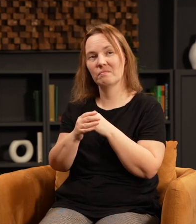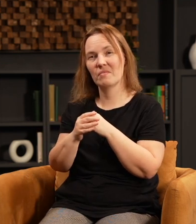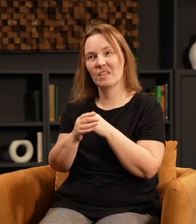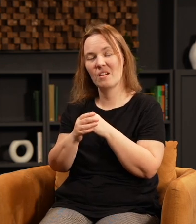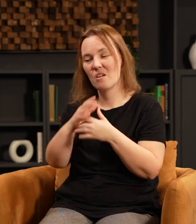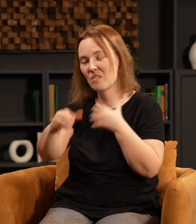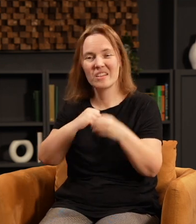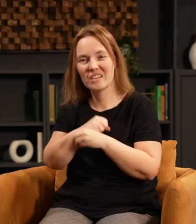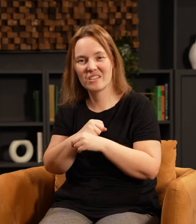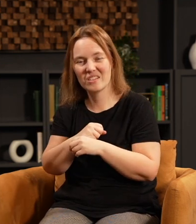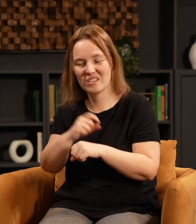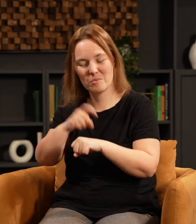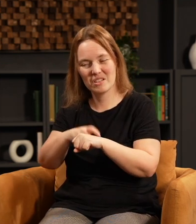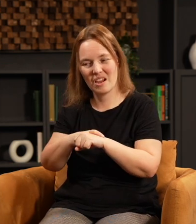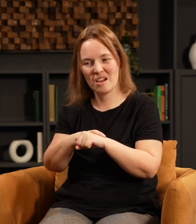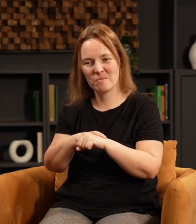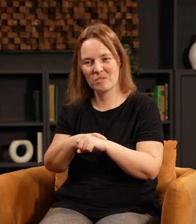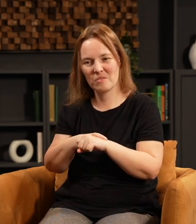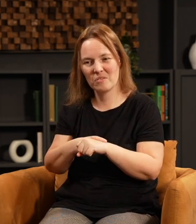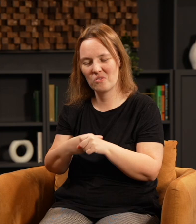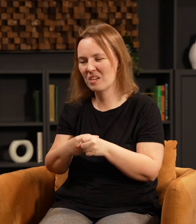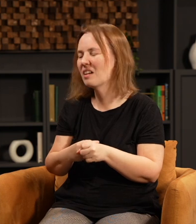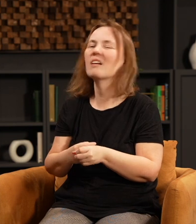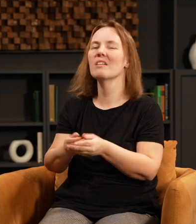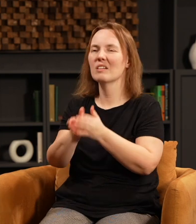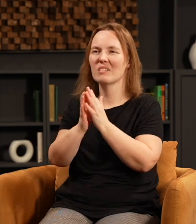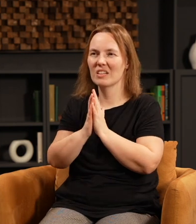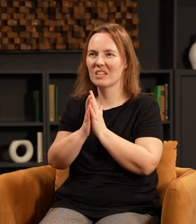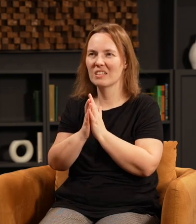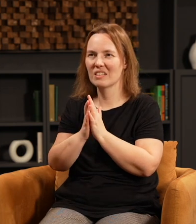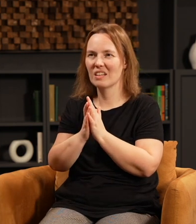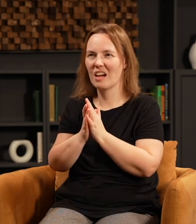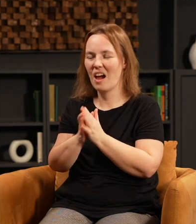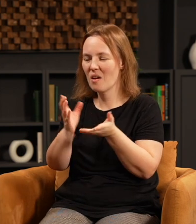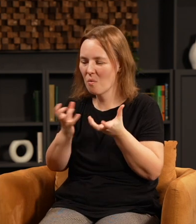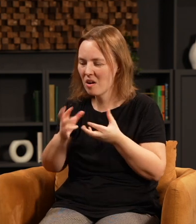Over the years, friends, there have been times that I've prayed, Lord, I know I need to repent. I'm just so worn down.